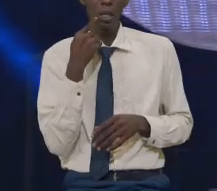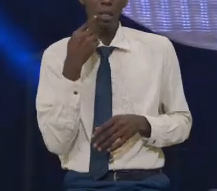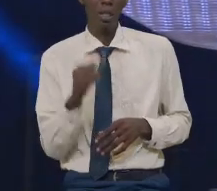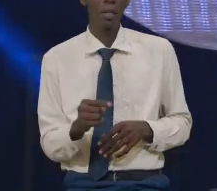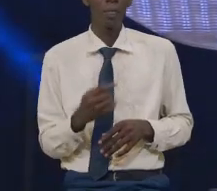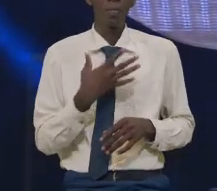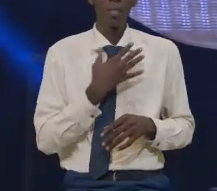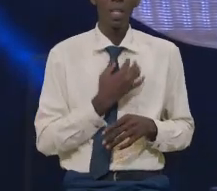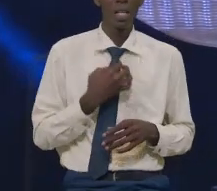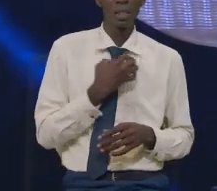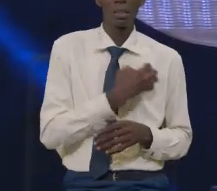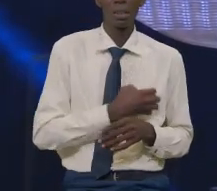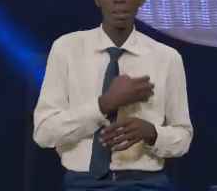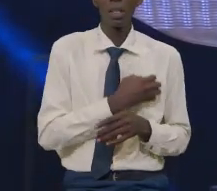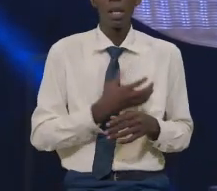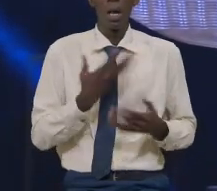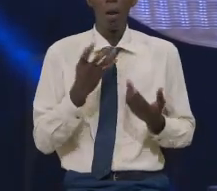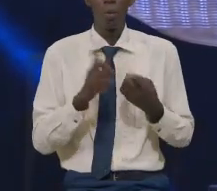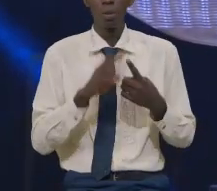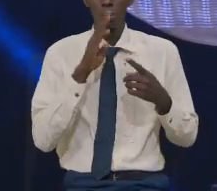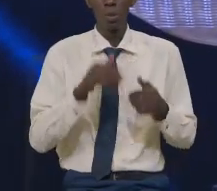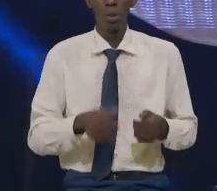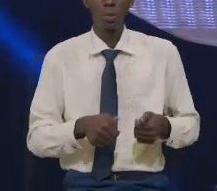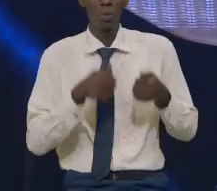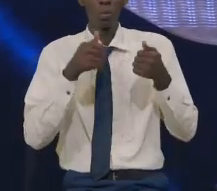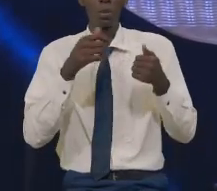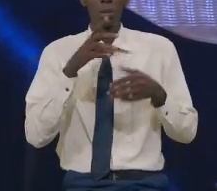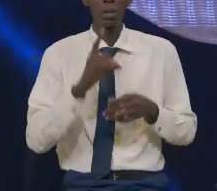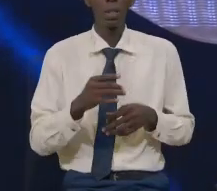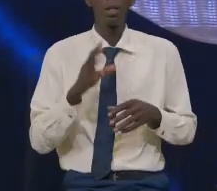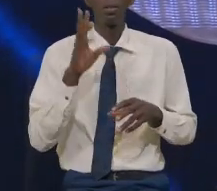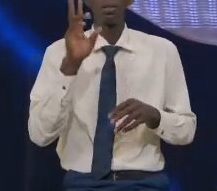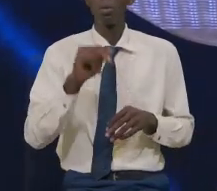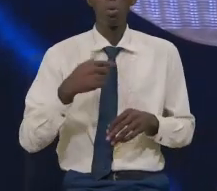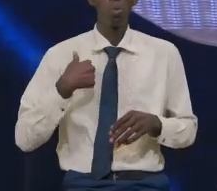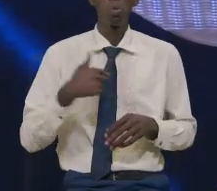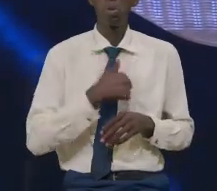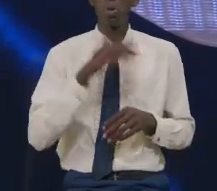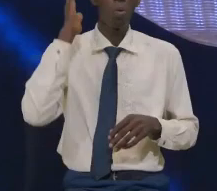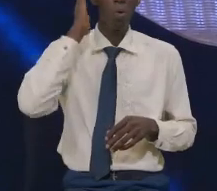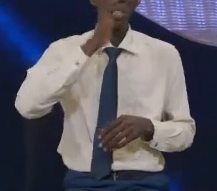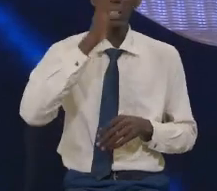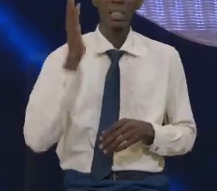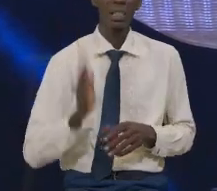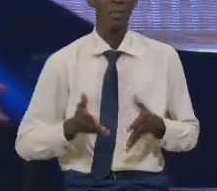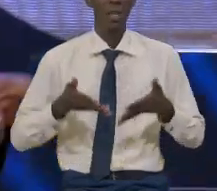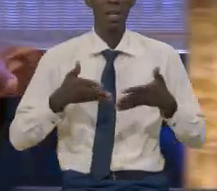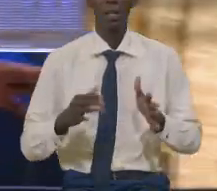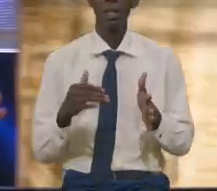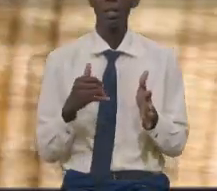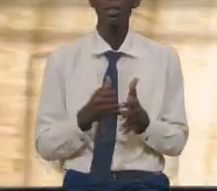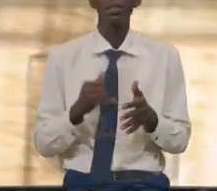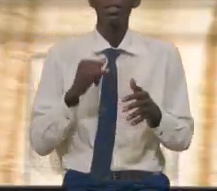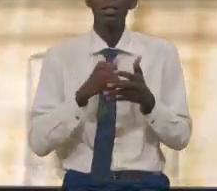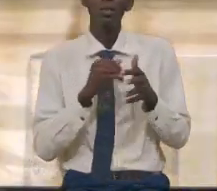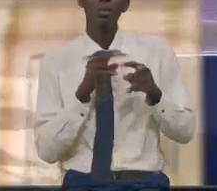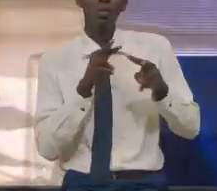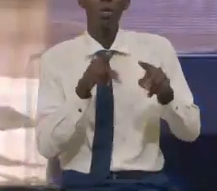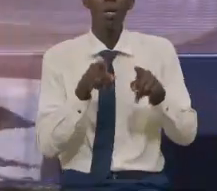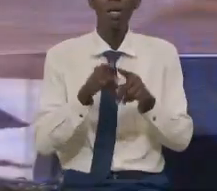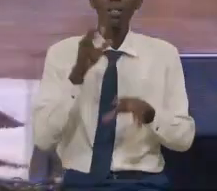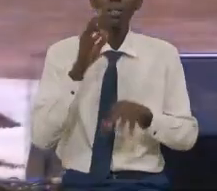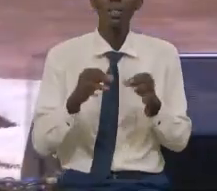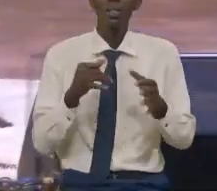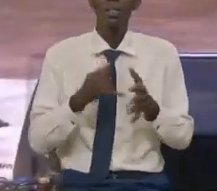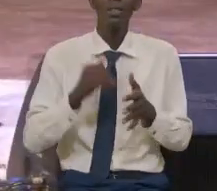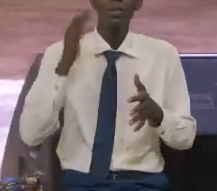you know, they should be promoted and all that. And they say, we will not allow it to happen. Looks like, you know, he's going to be